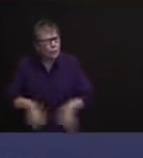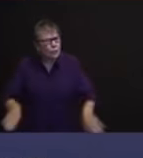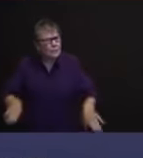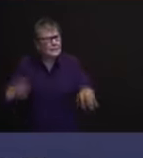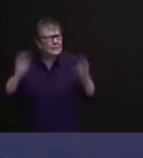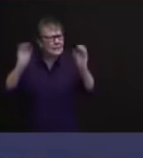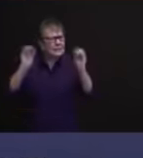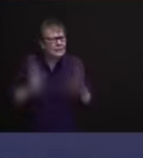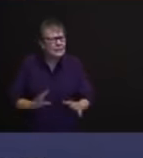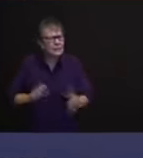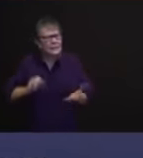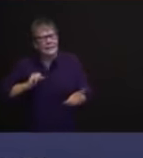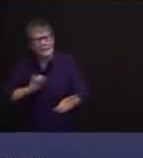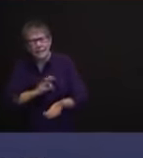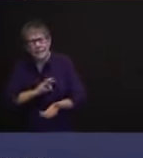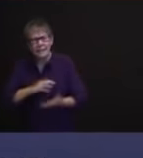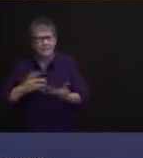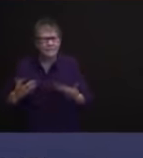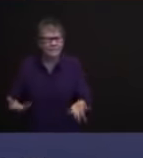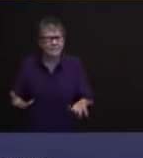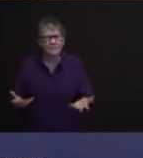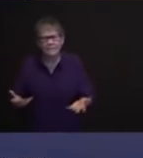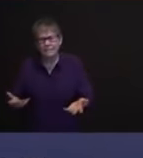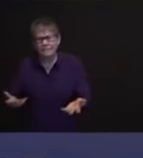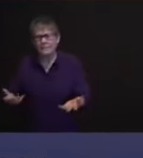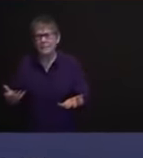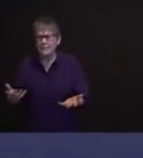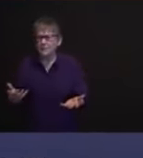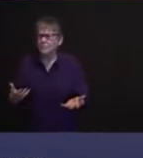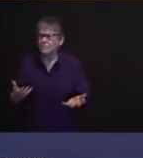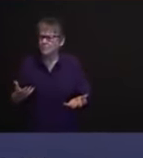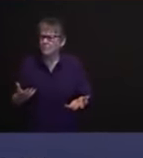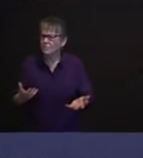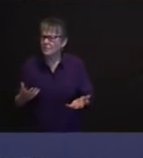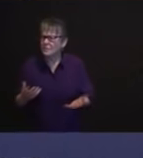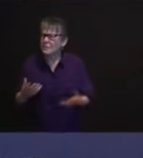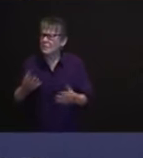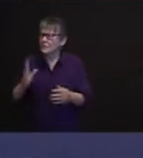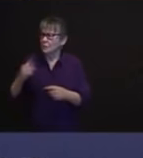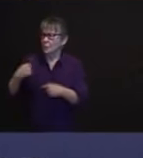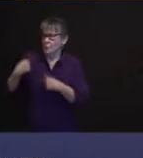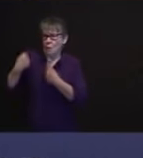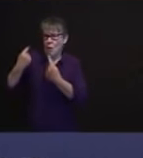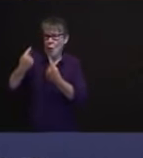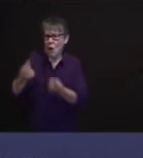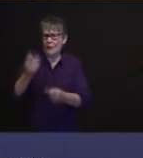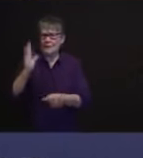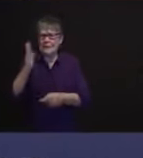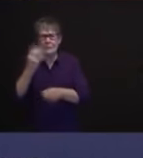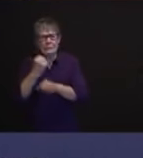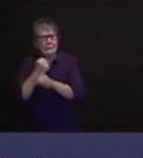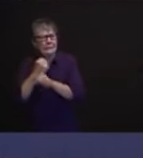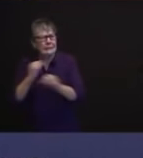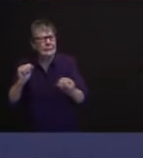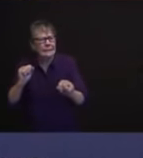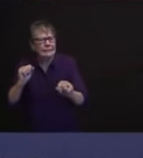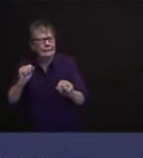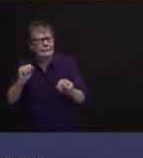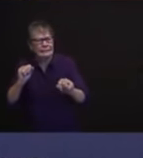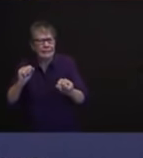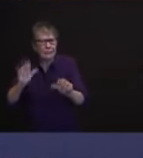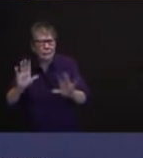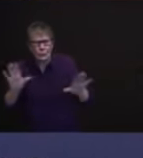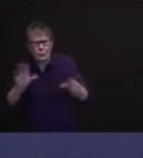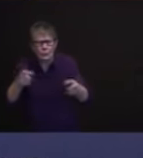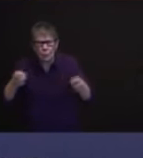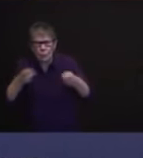our kids, our administrators. This is not a normal school year, and this is not without risk. The question is, can you do it as safely and responsibly